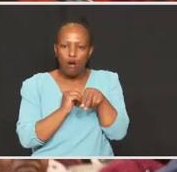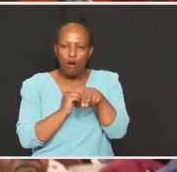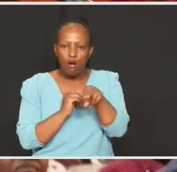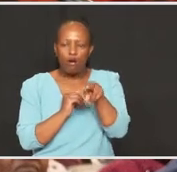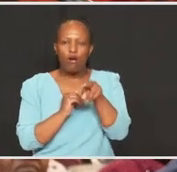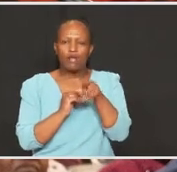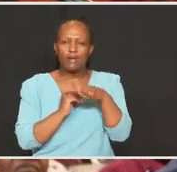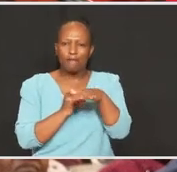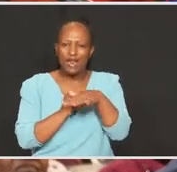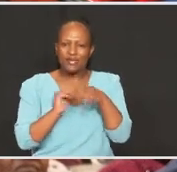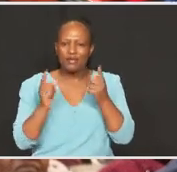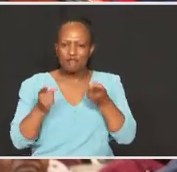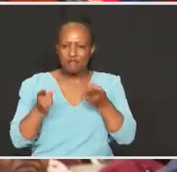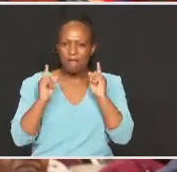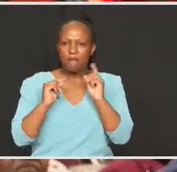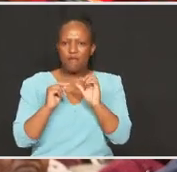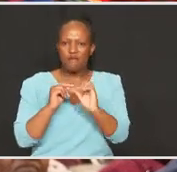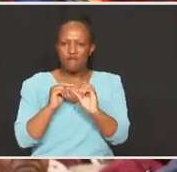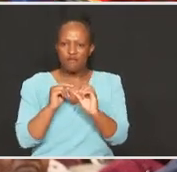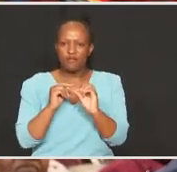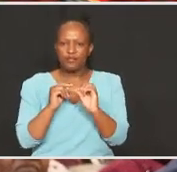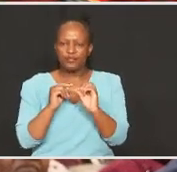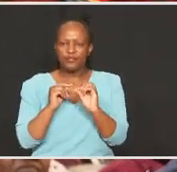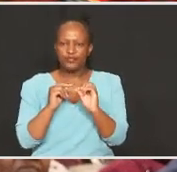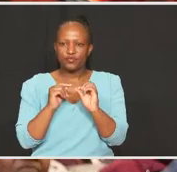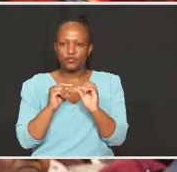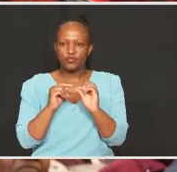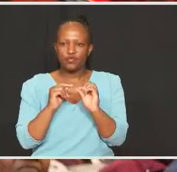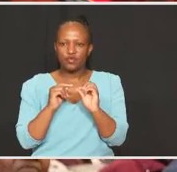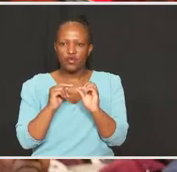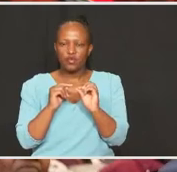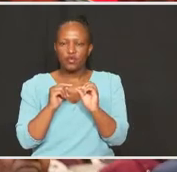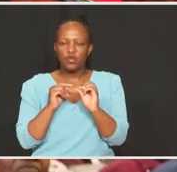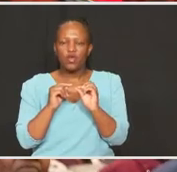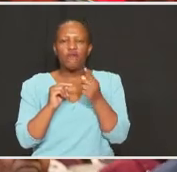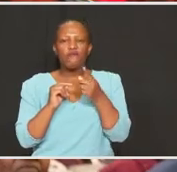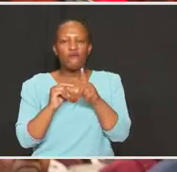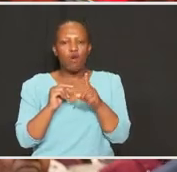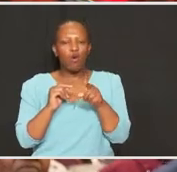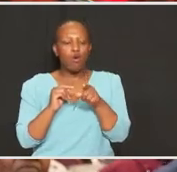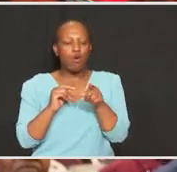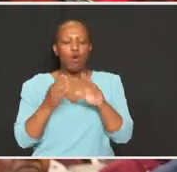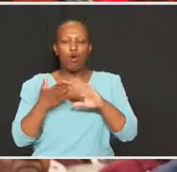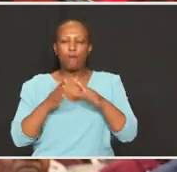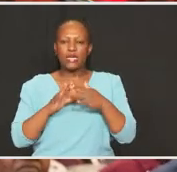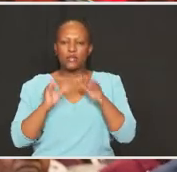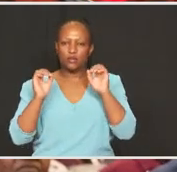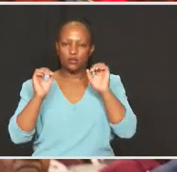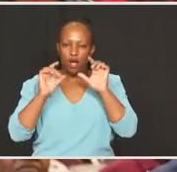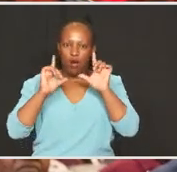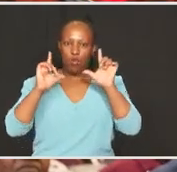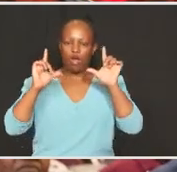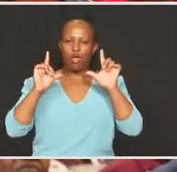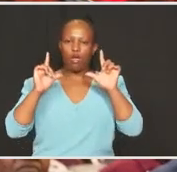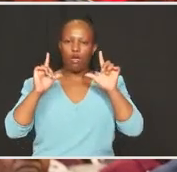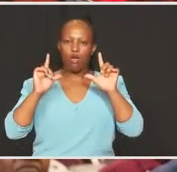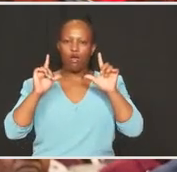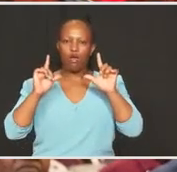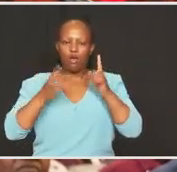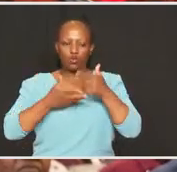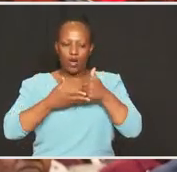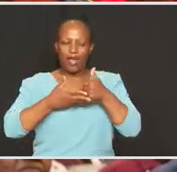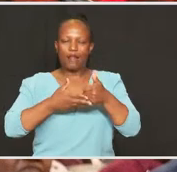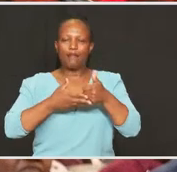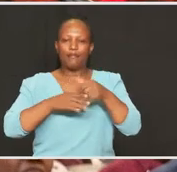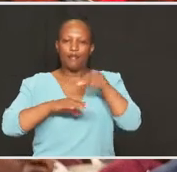and then as the conscience of a conscientization of the community in terms of assisting these learners